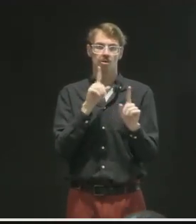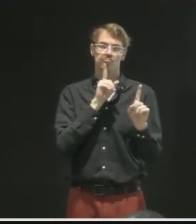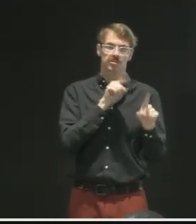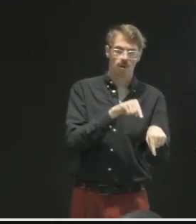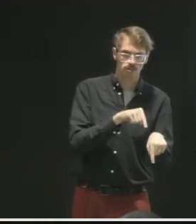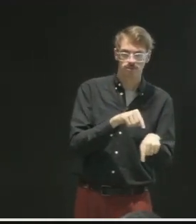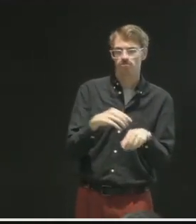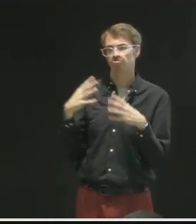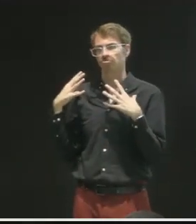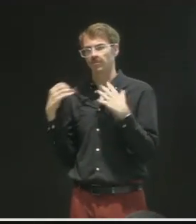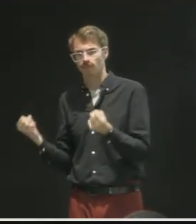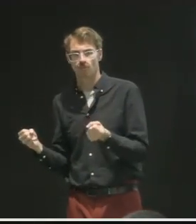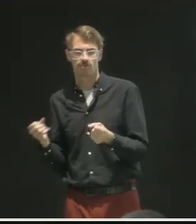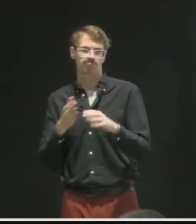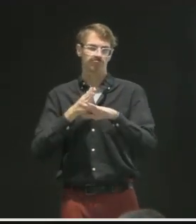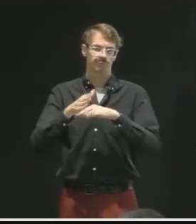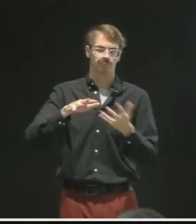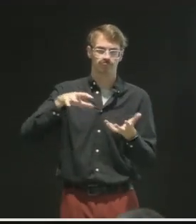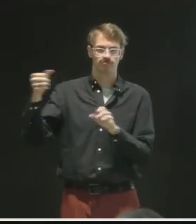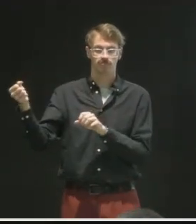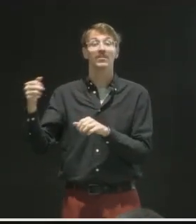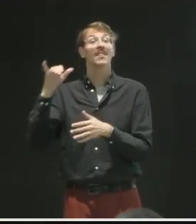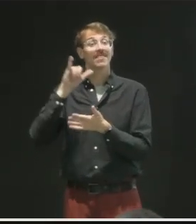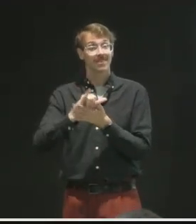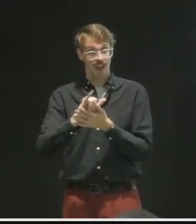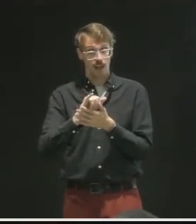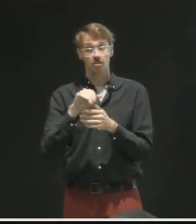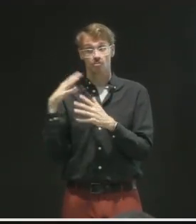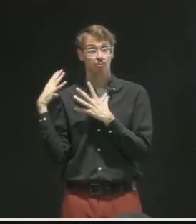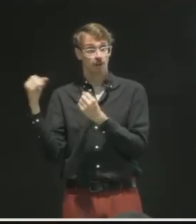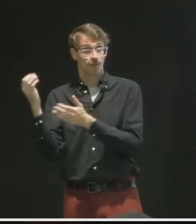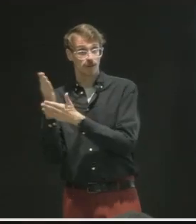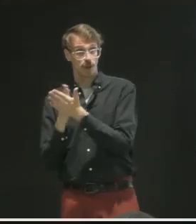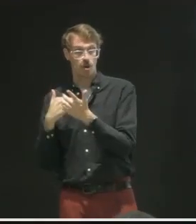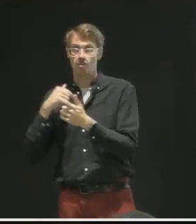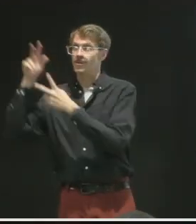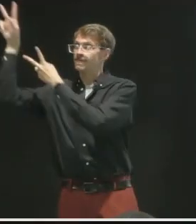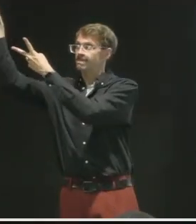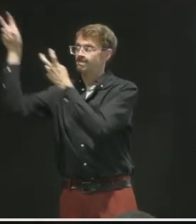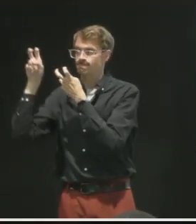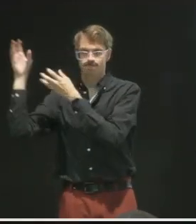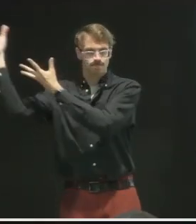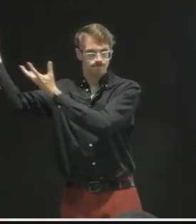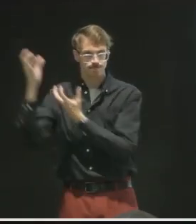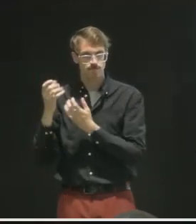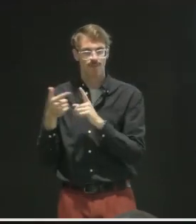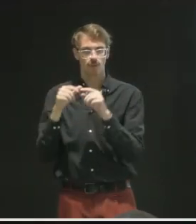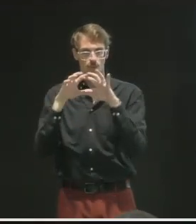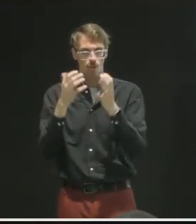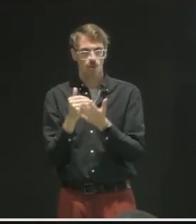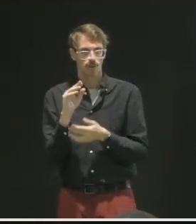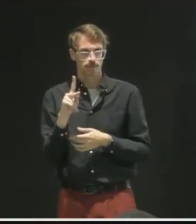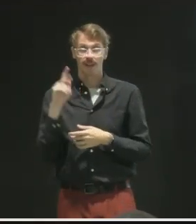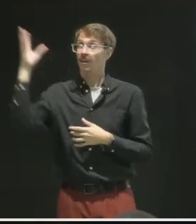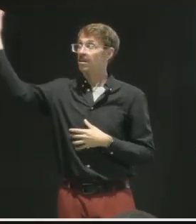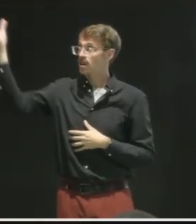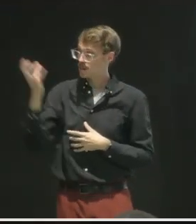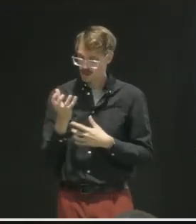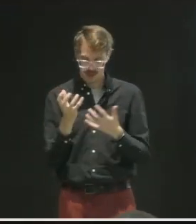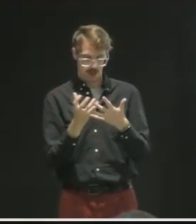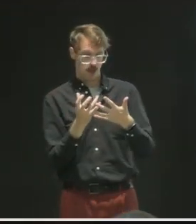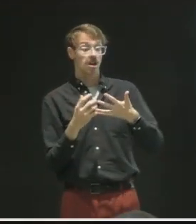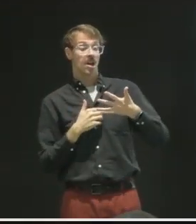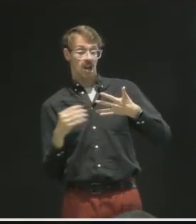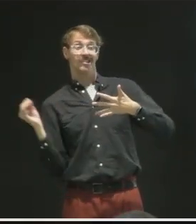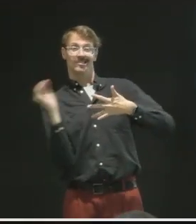that was done with the World Bank, actually. Yes, we enhanced that section of the audit, the recovery audit, and the part of